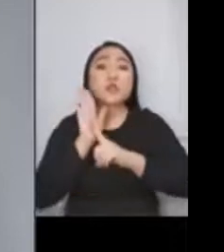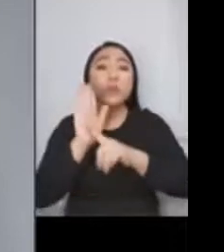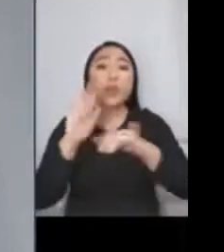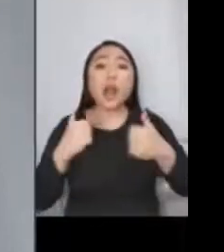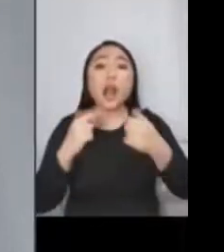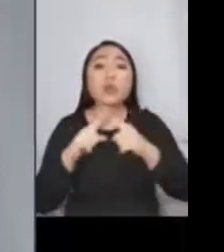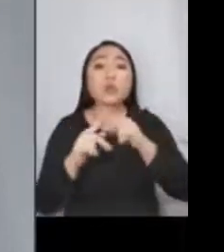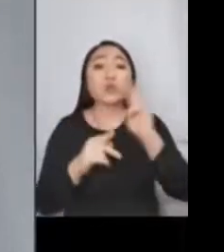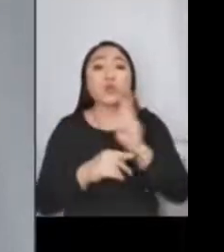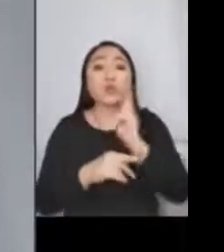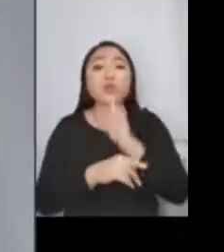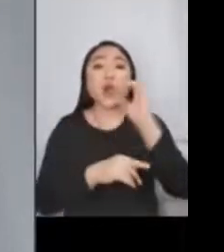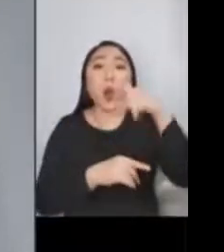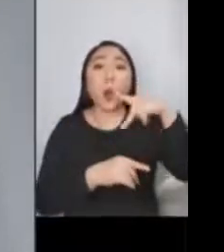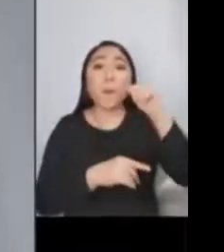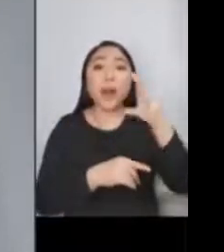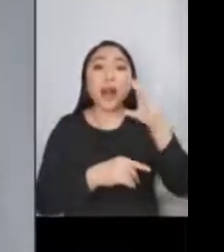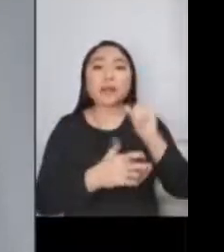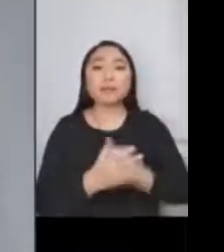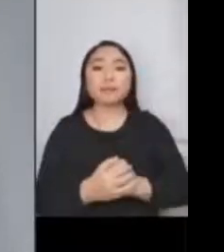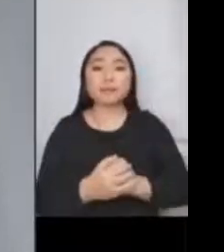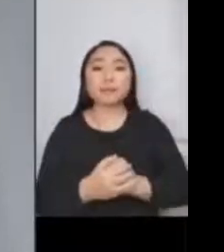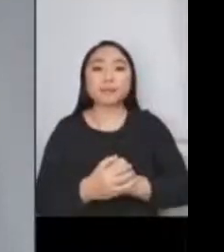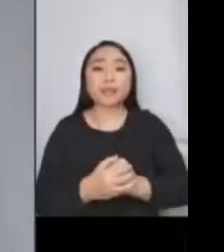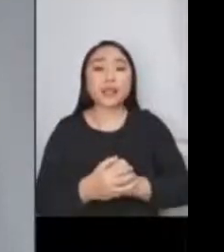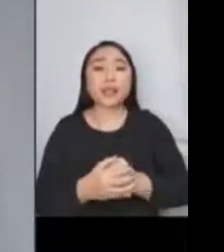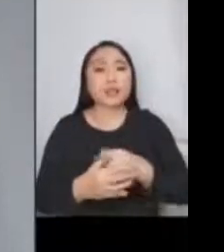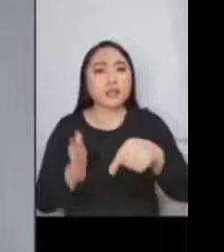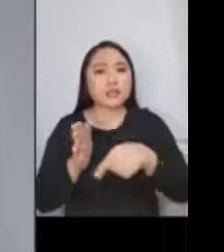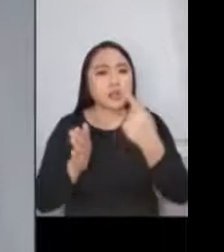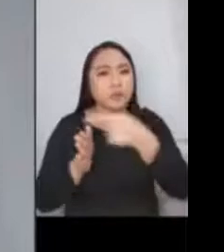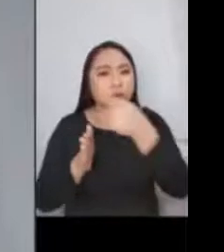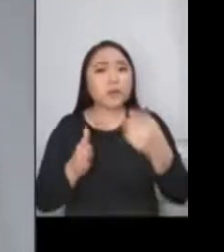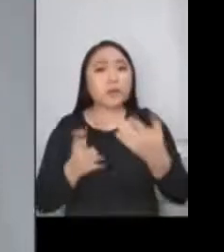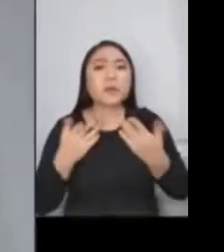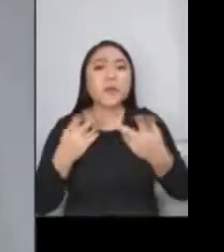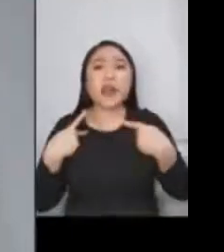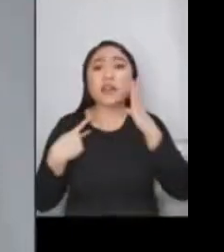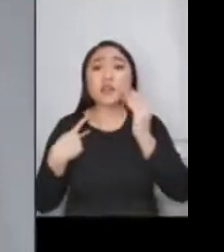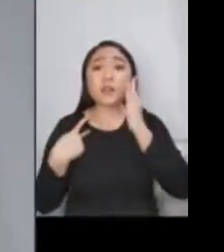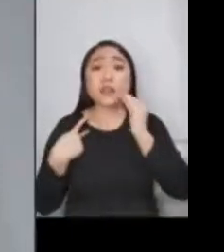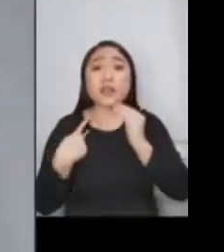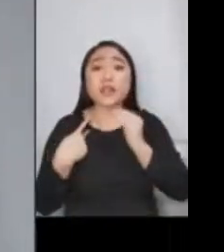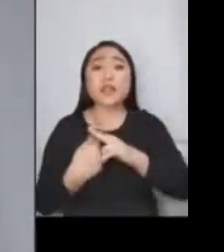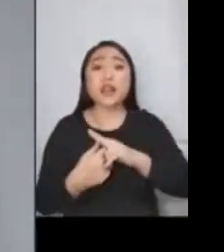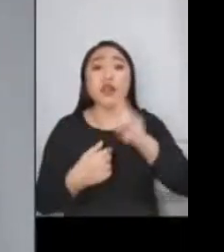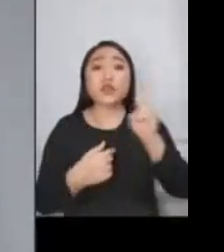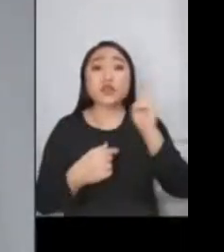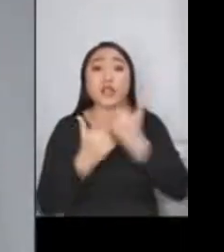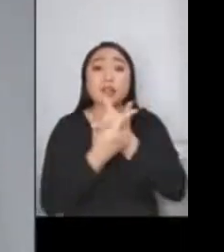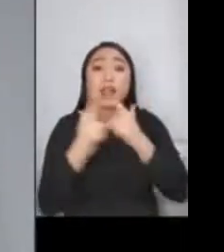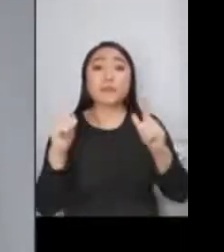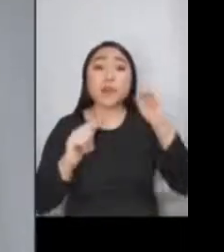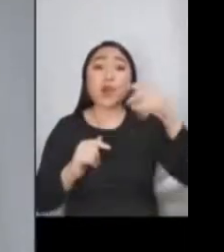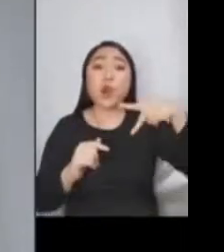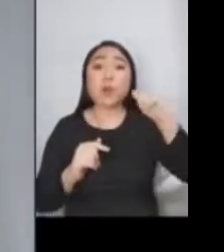to navigate our online public access catalog. Some of you might already have an experience of